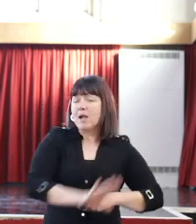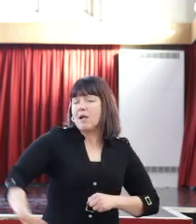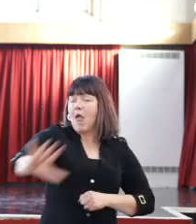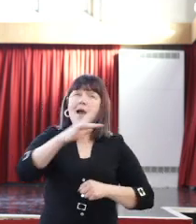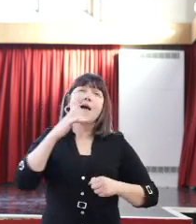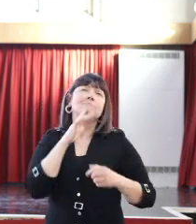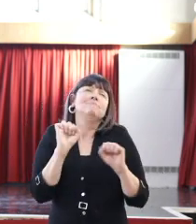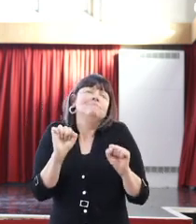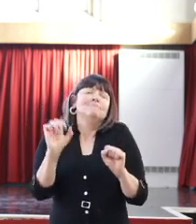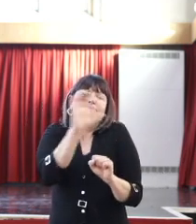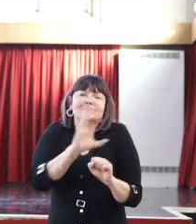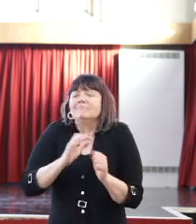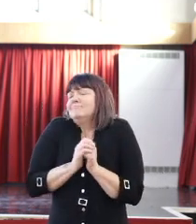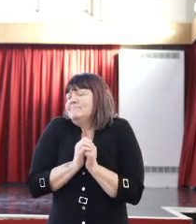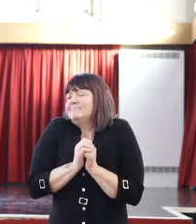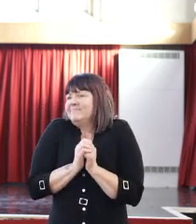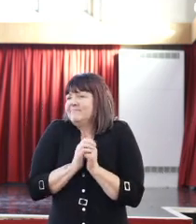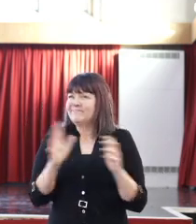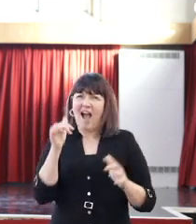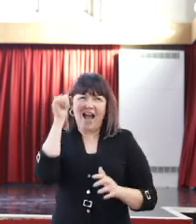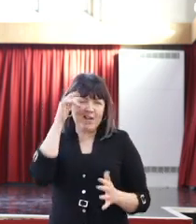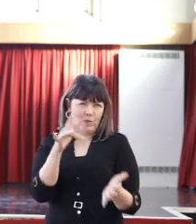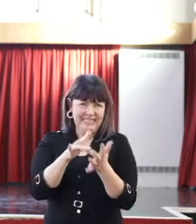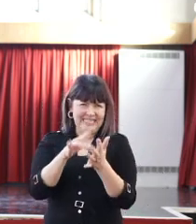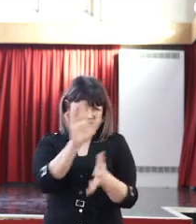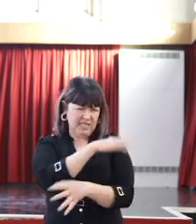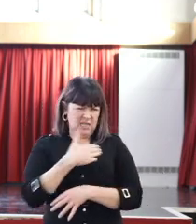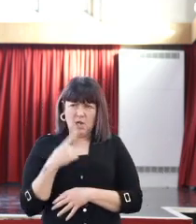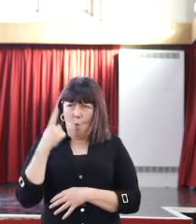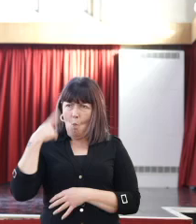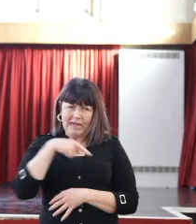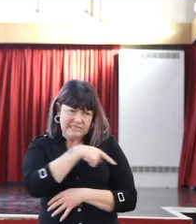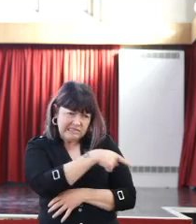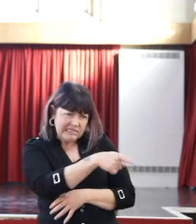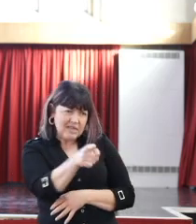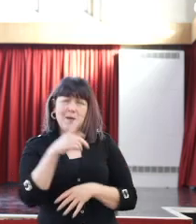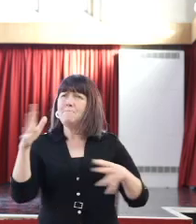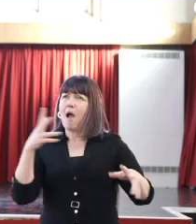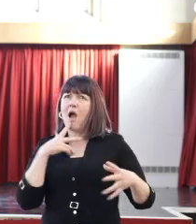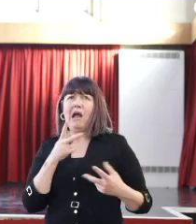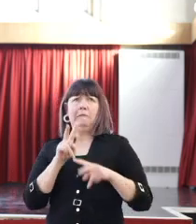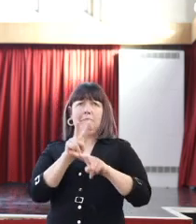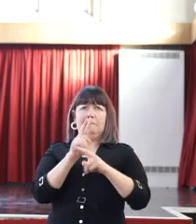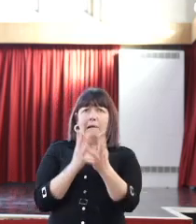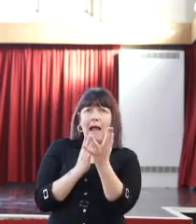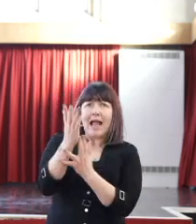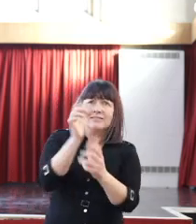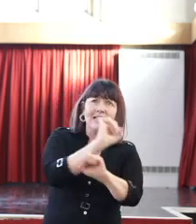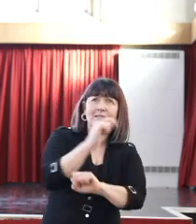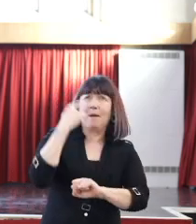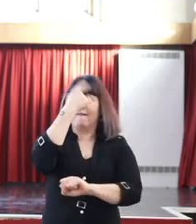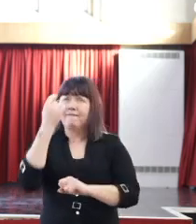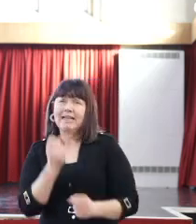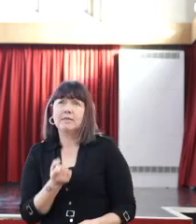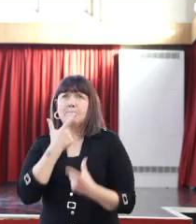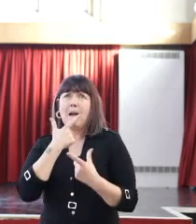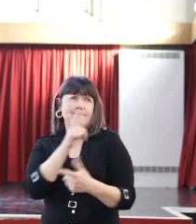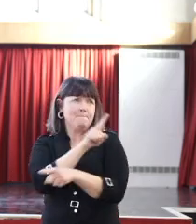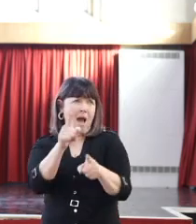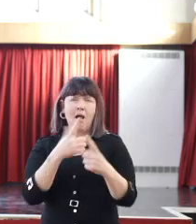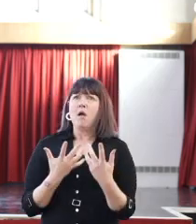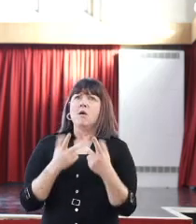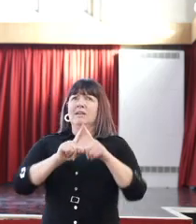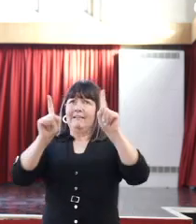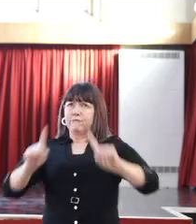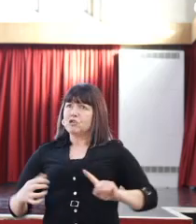multiform. I know the city's Wi-Fi codes. I sweat and laugh and dance at shows, even forget my face's tone looks any different to the norm.